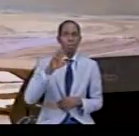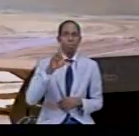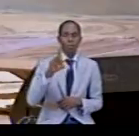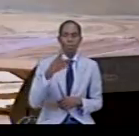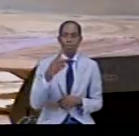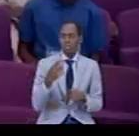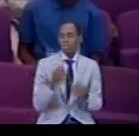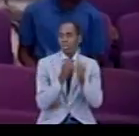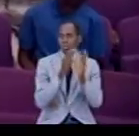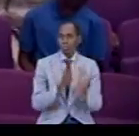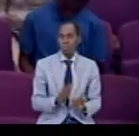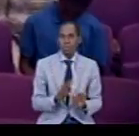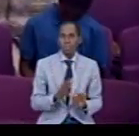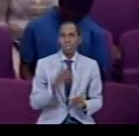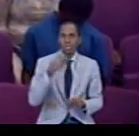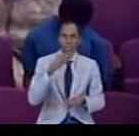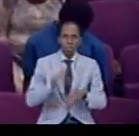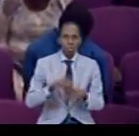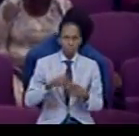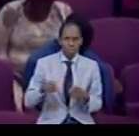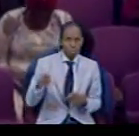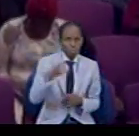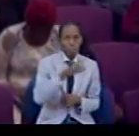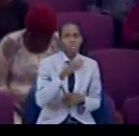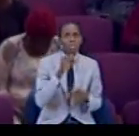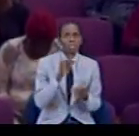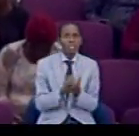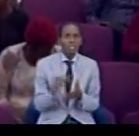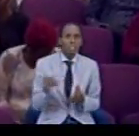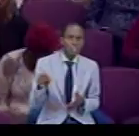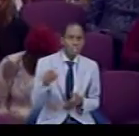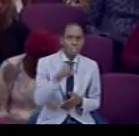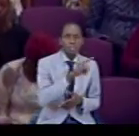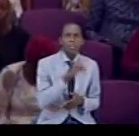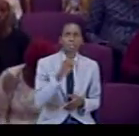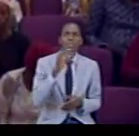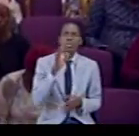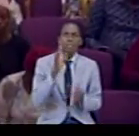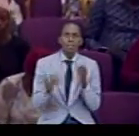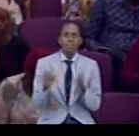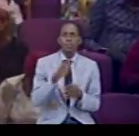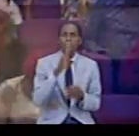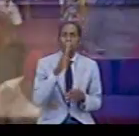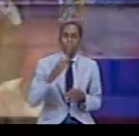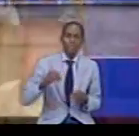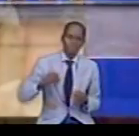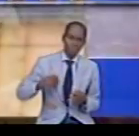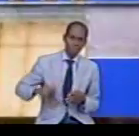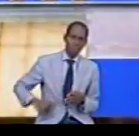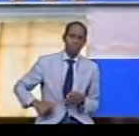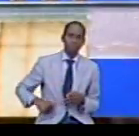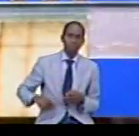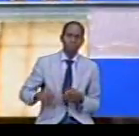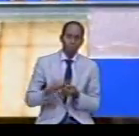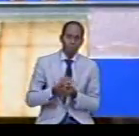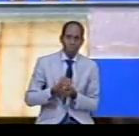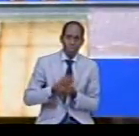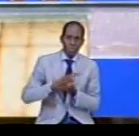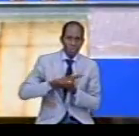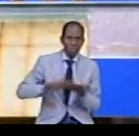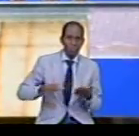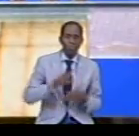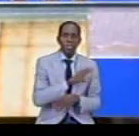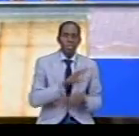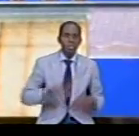Apostle say unto you that if you may circumcised Christ shall profit